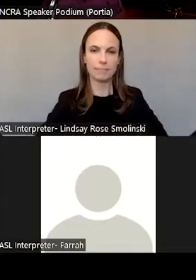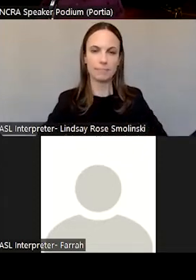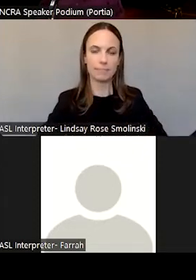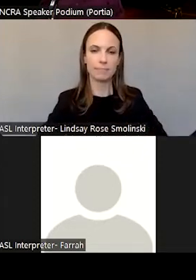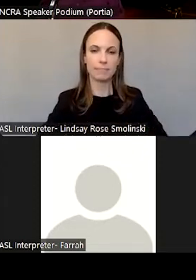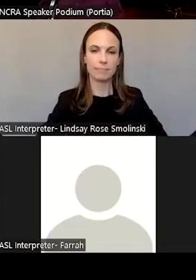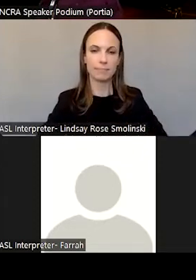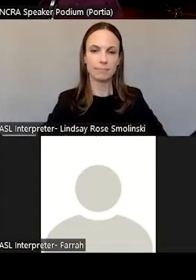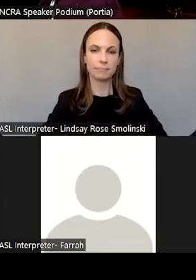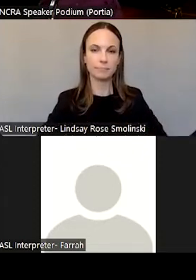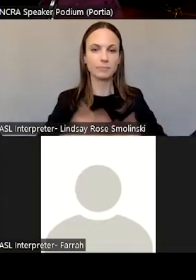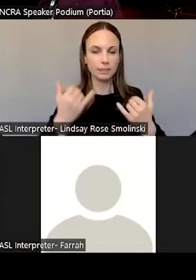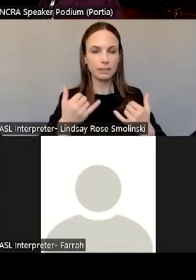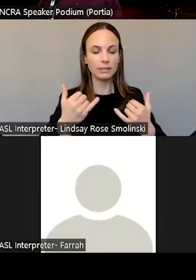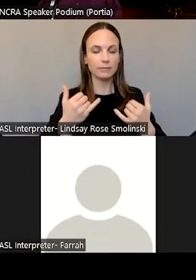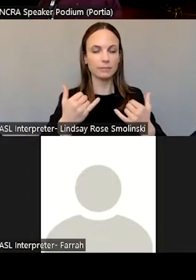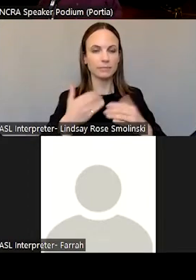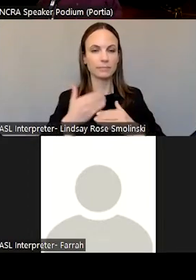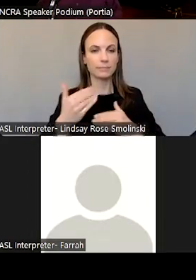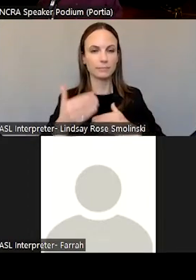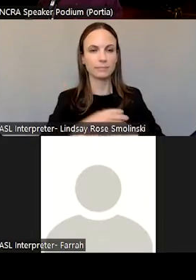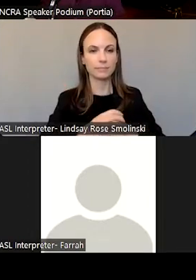Okay, now here's the next one.